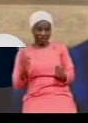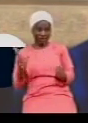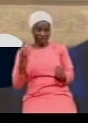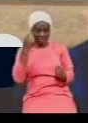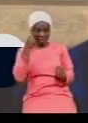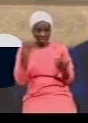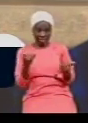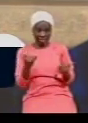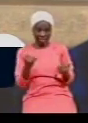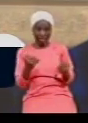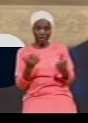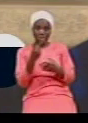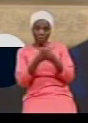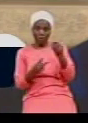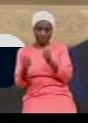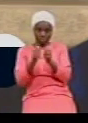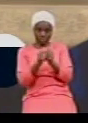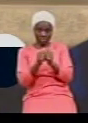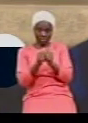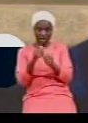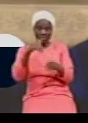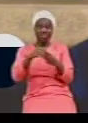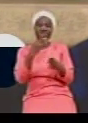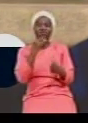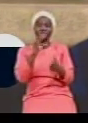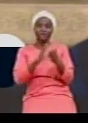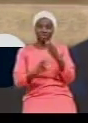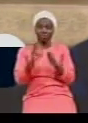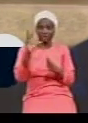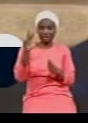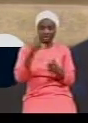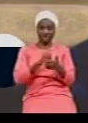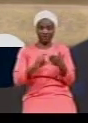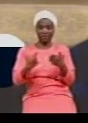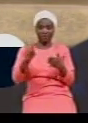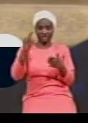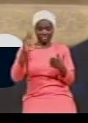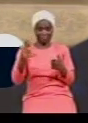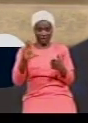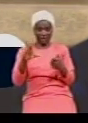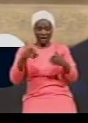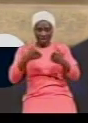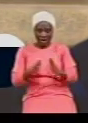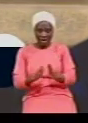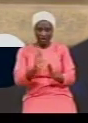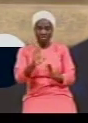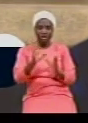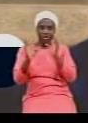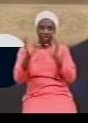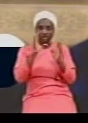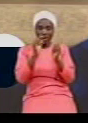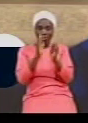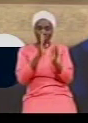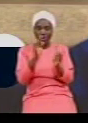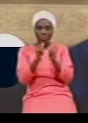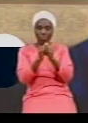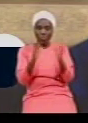your eyes. Hebrews chapter 13, verse 5. Let your conversation be without